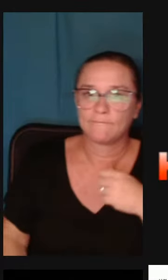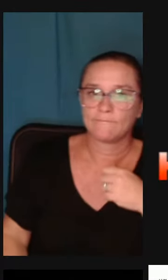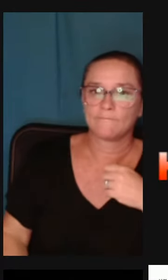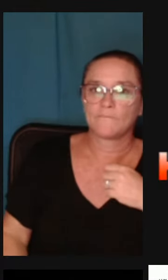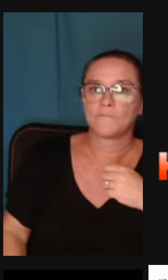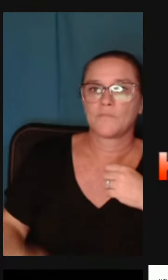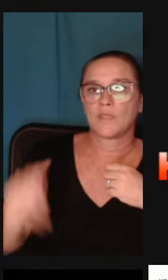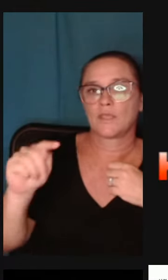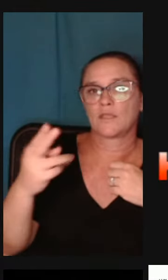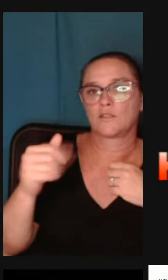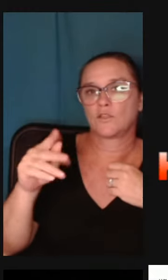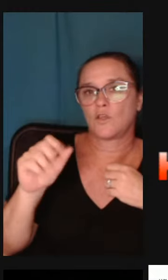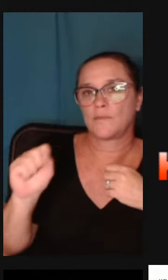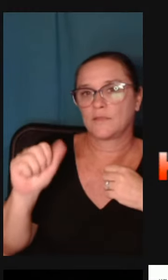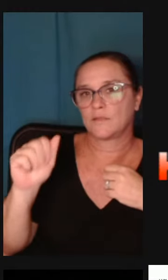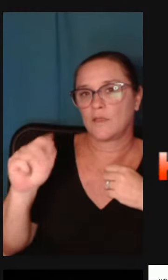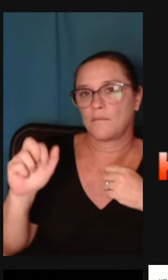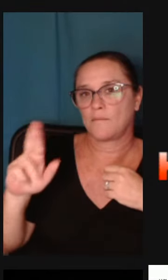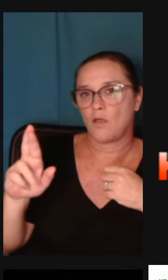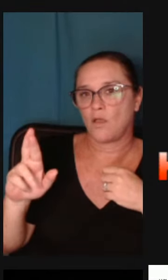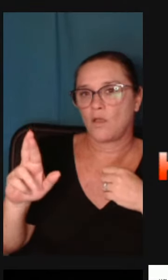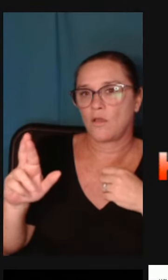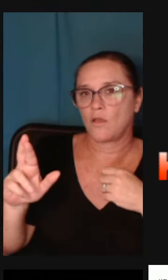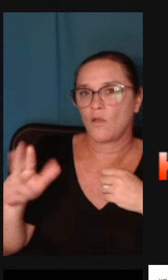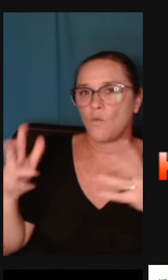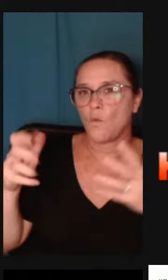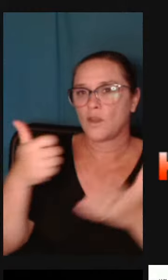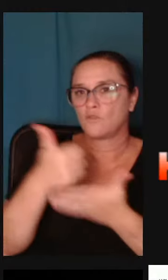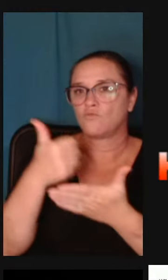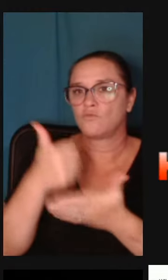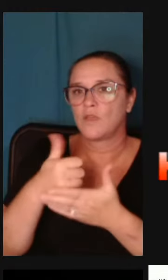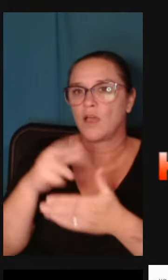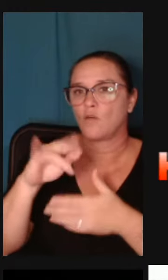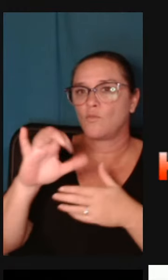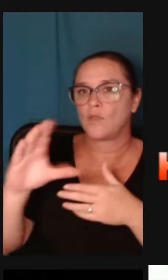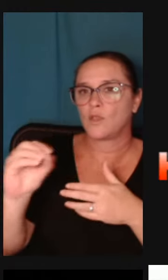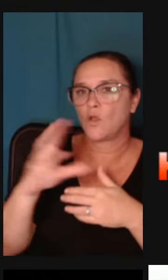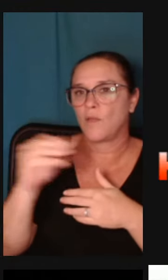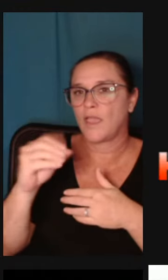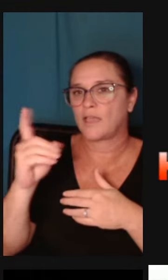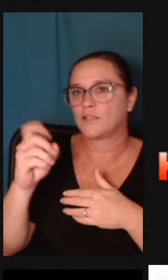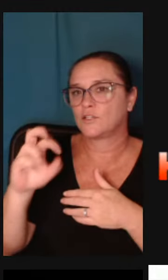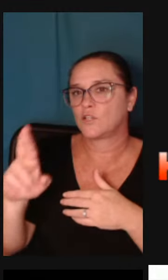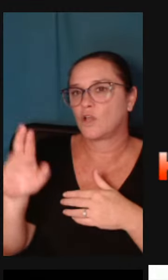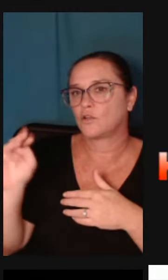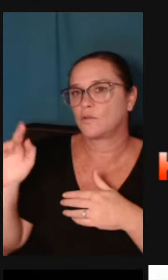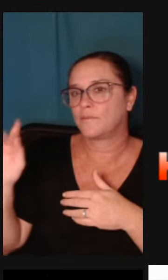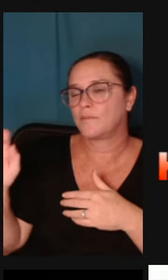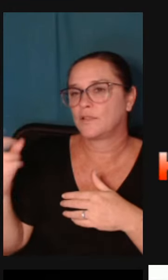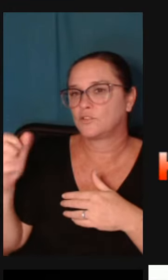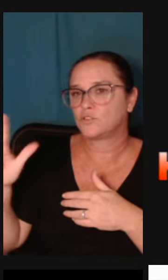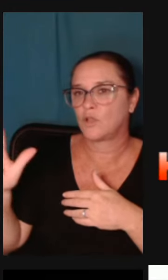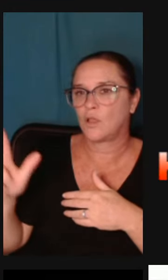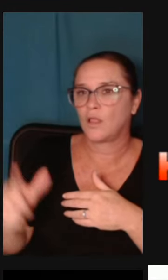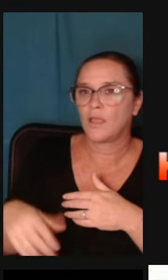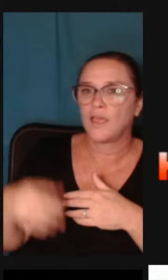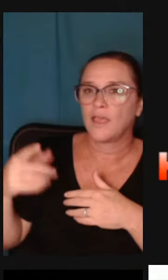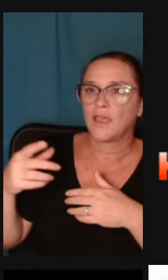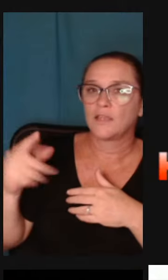Thomas Amar was looking to help Rico and Dr. Mitchell. Thomas saw Rico and yelled, "Run,